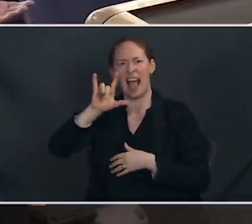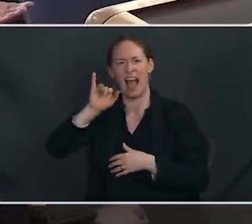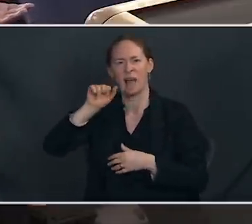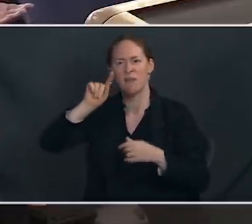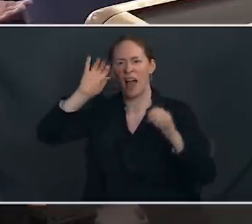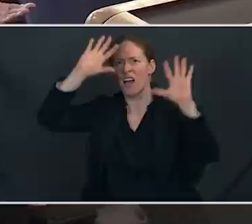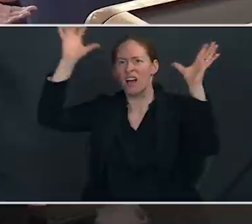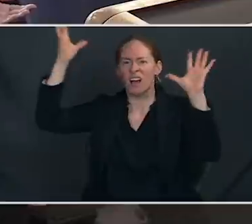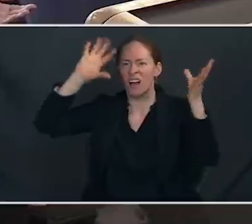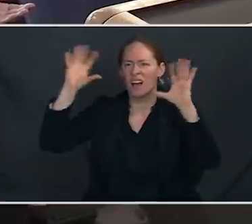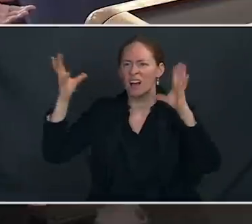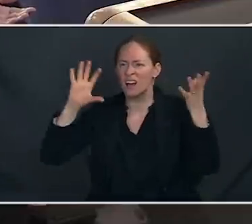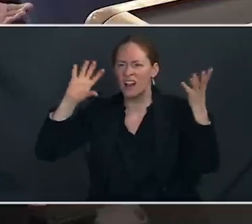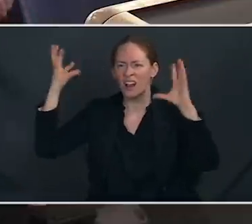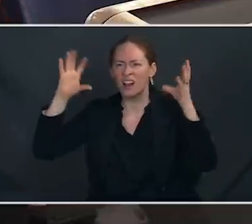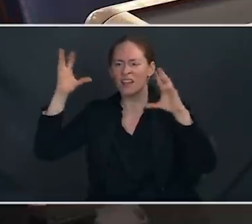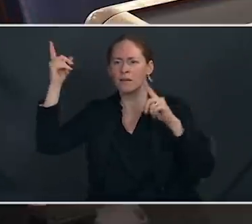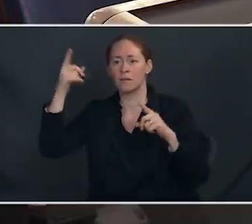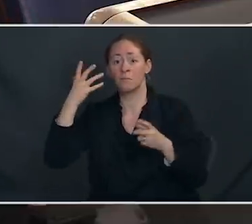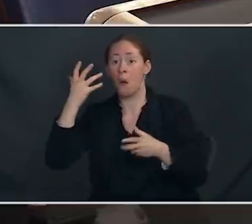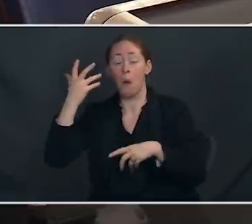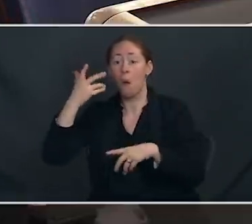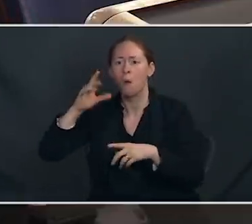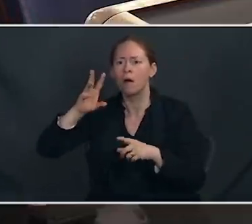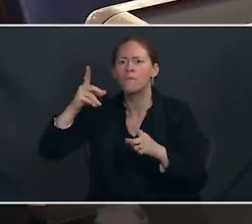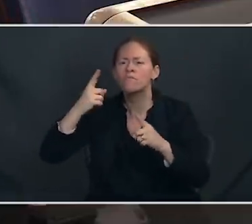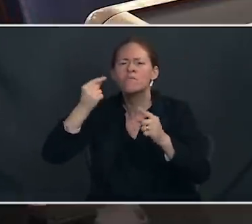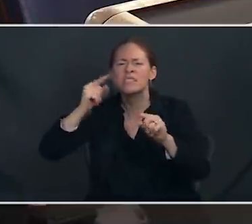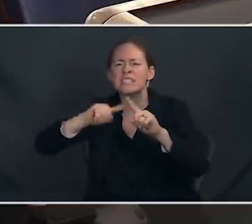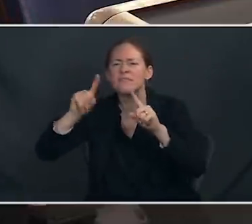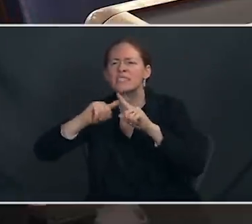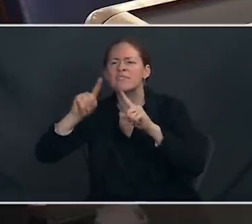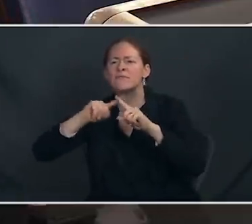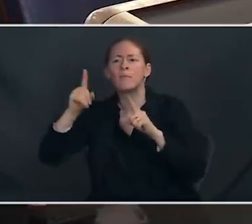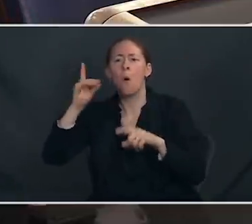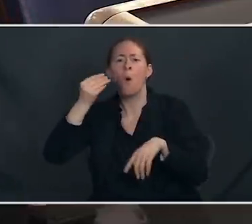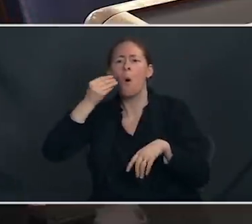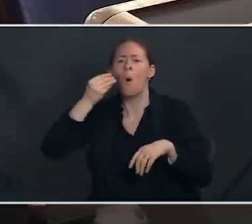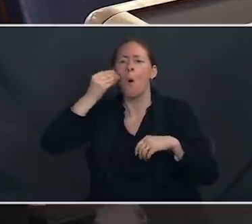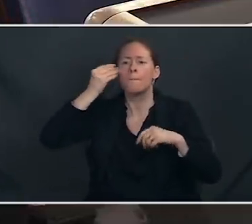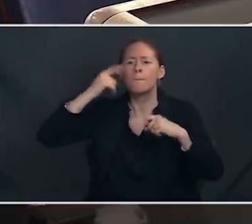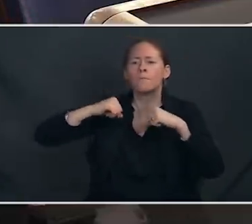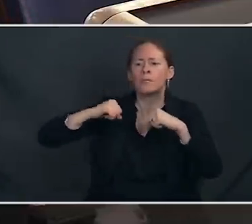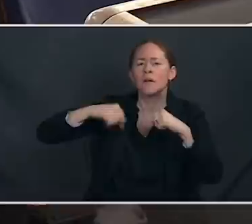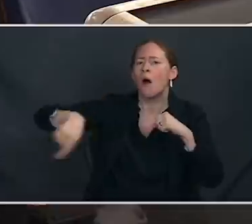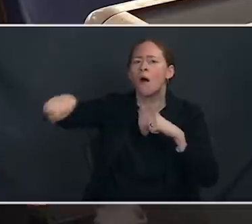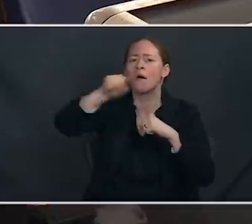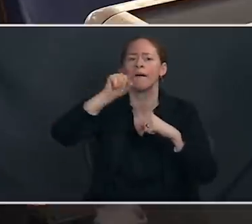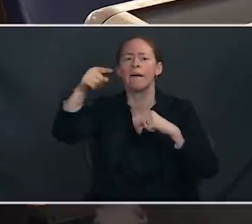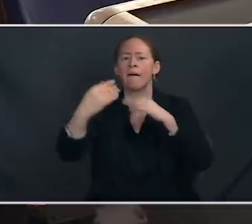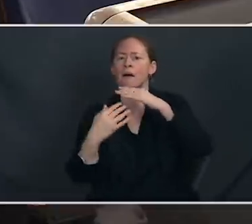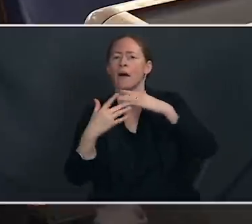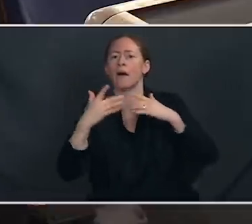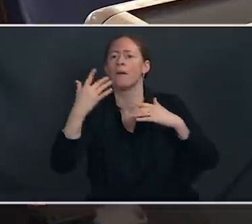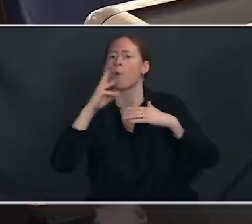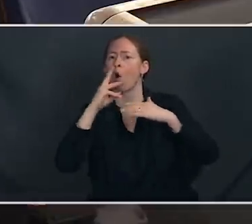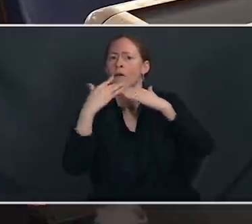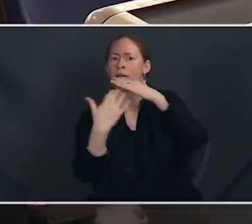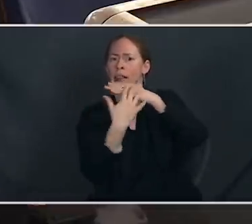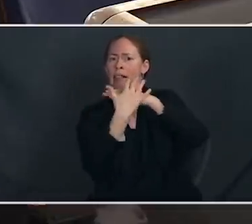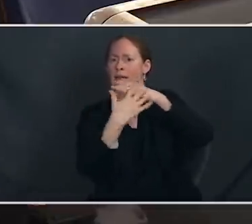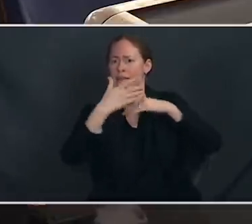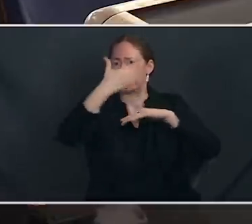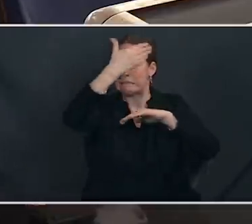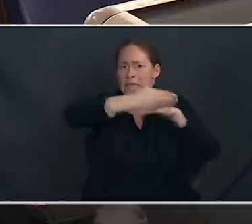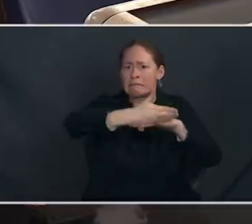elevating flood-prone homes. And I'm curious if there has been any thought given to waiting until COVID is behind us